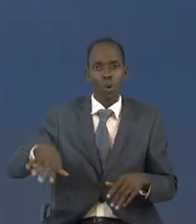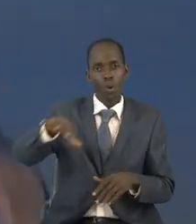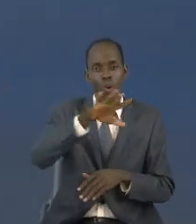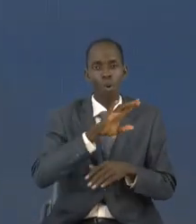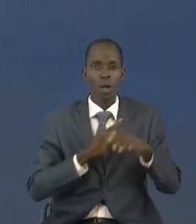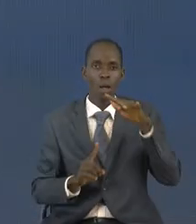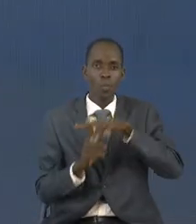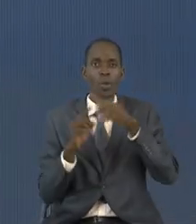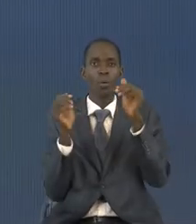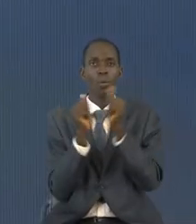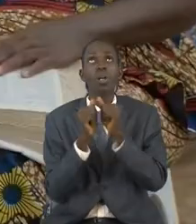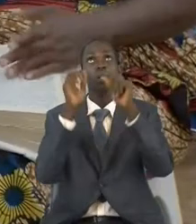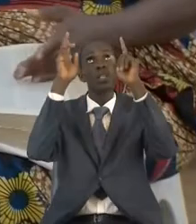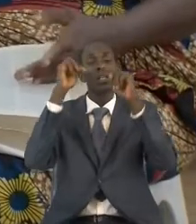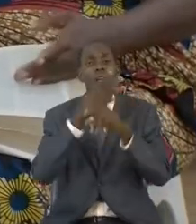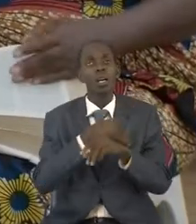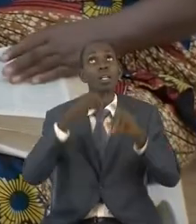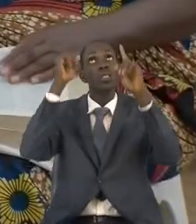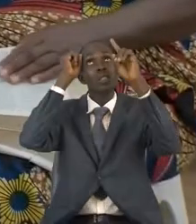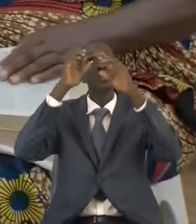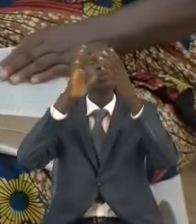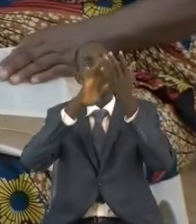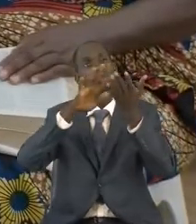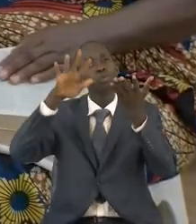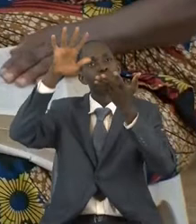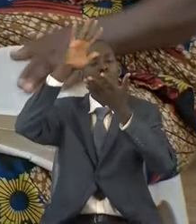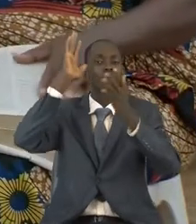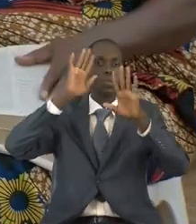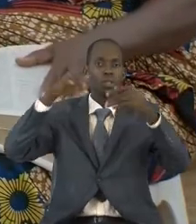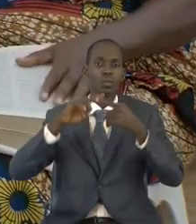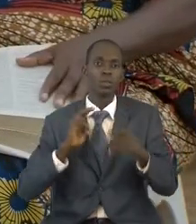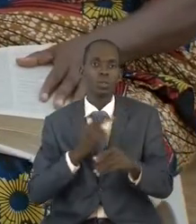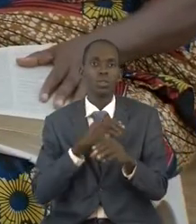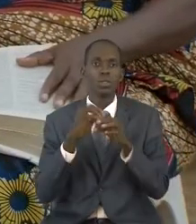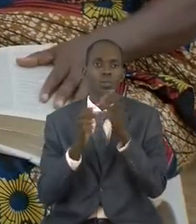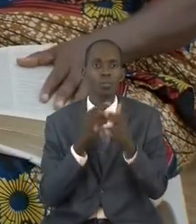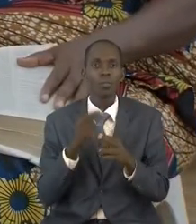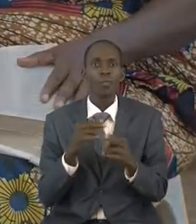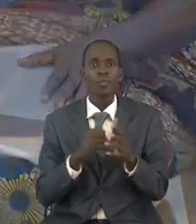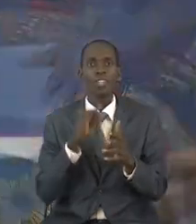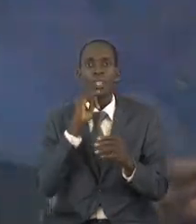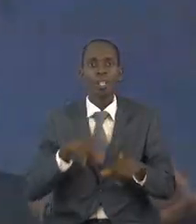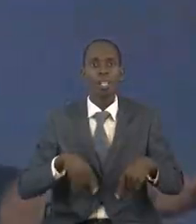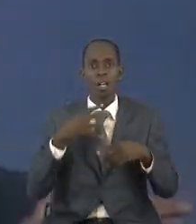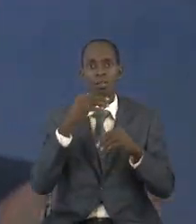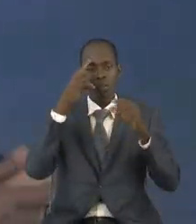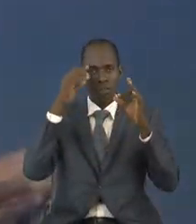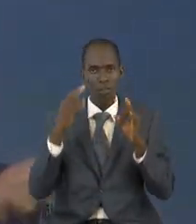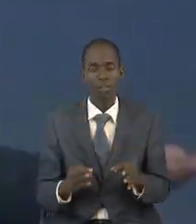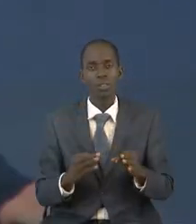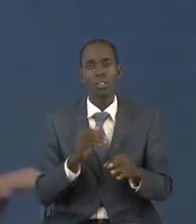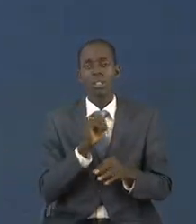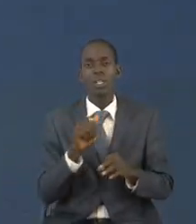glory he will give unto us, in Jesus' name. It takes a life of decision, a life of dedication, a life of